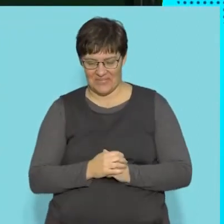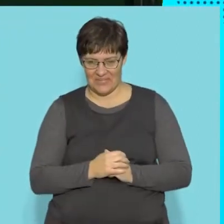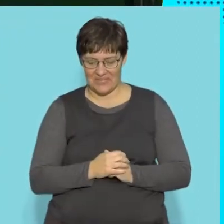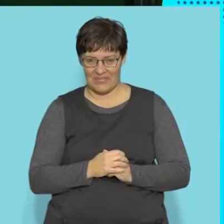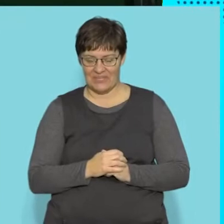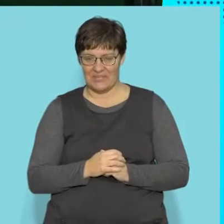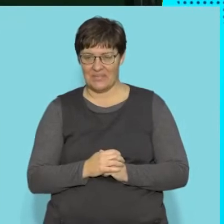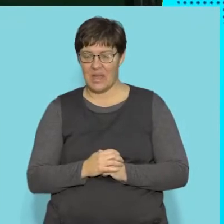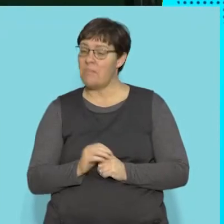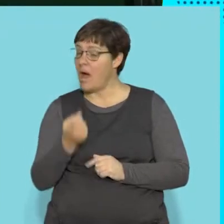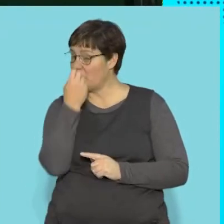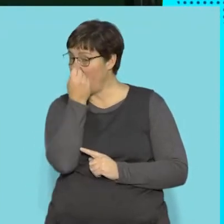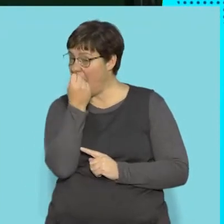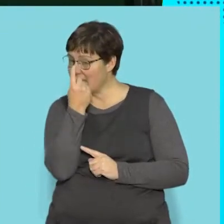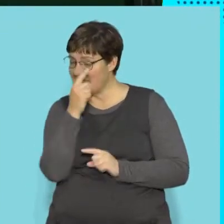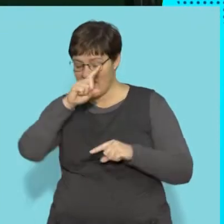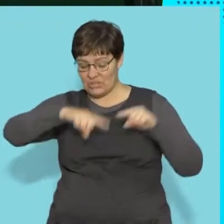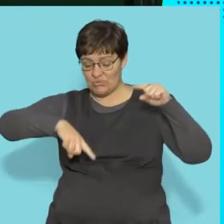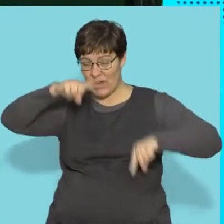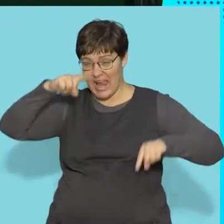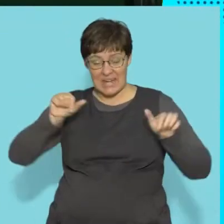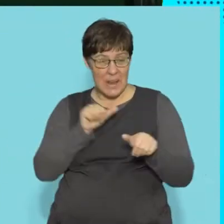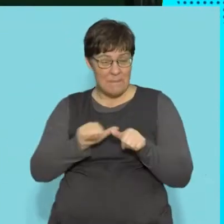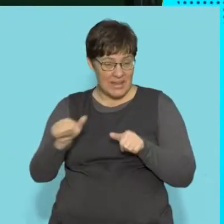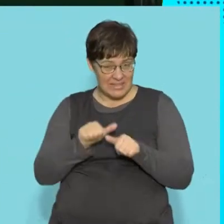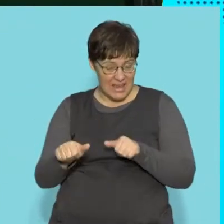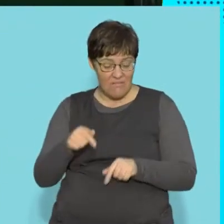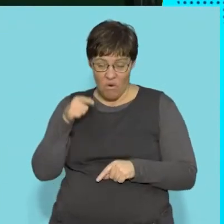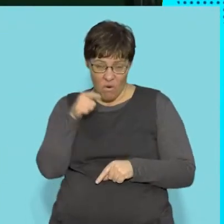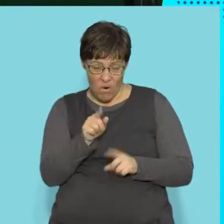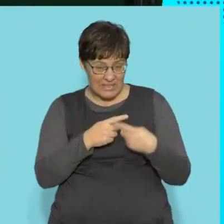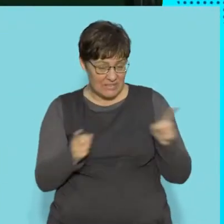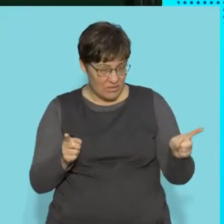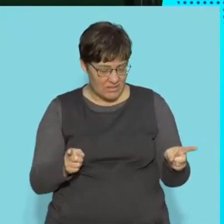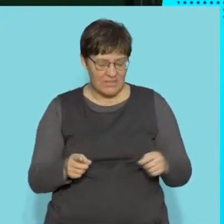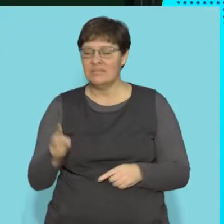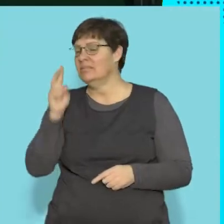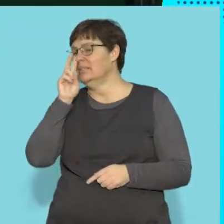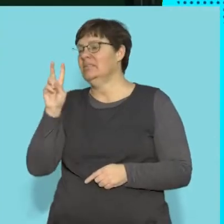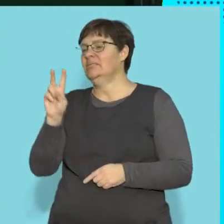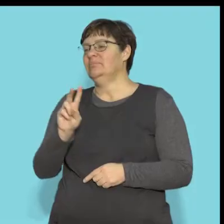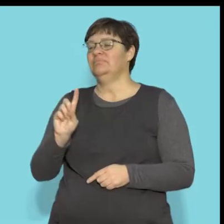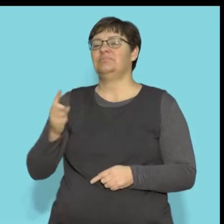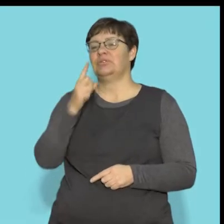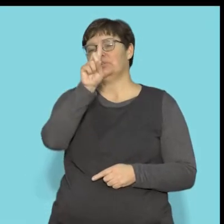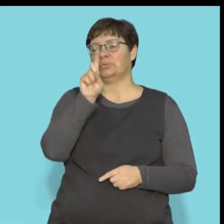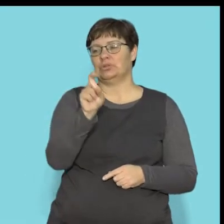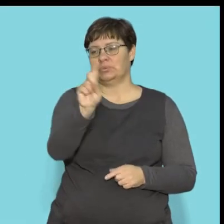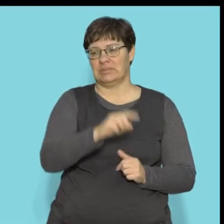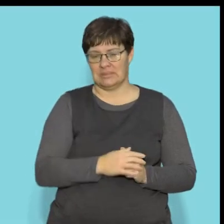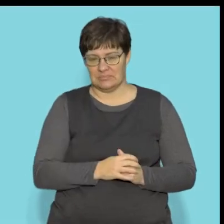better picture of what the trend is in terms of this difference, let's look at our first